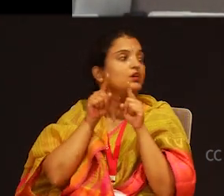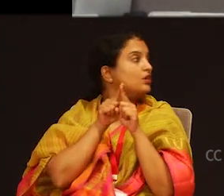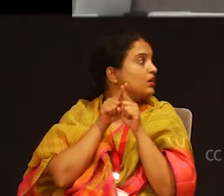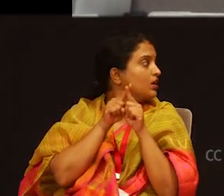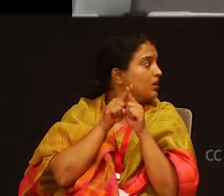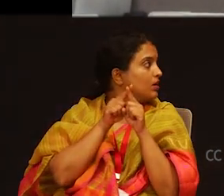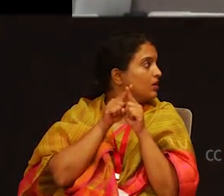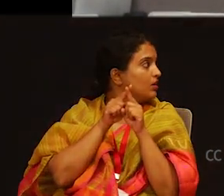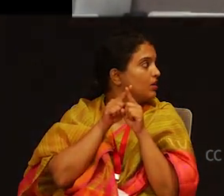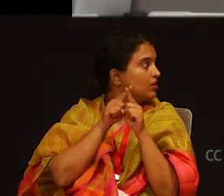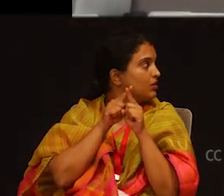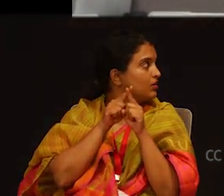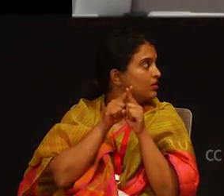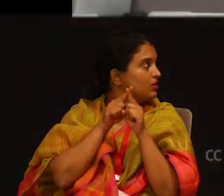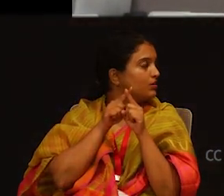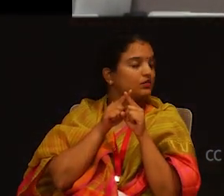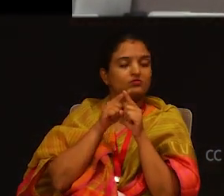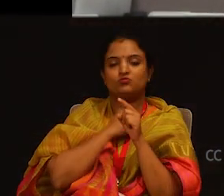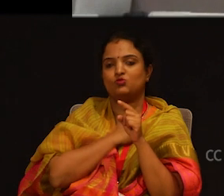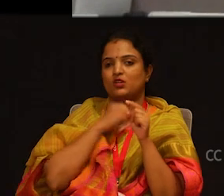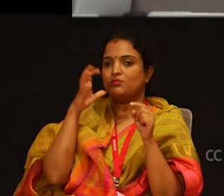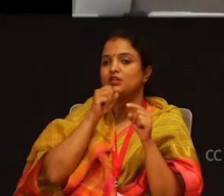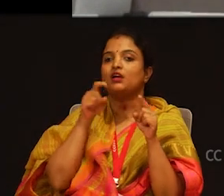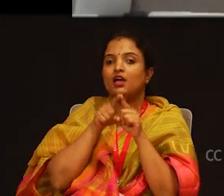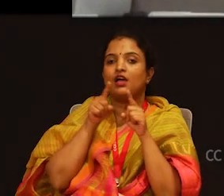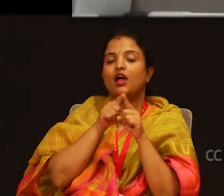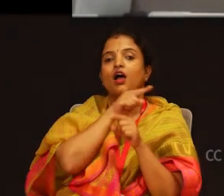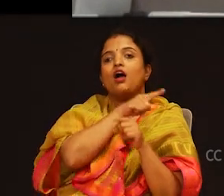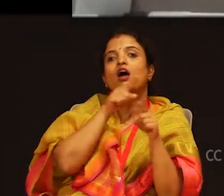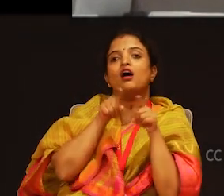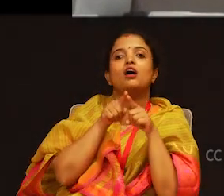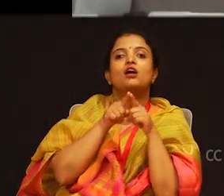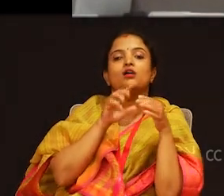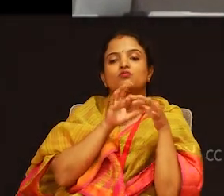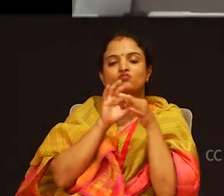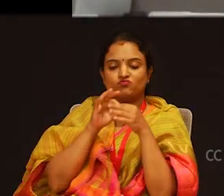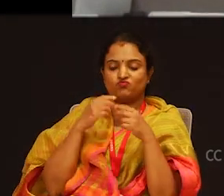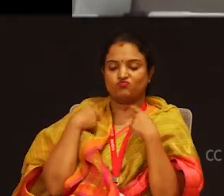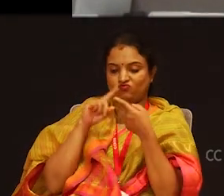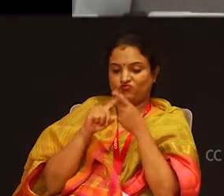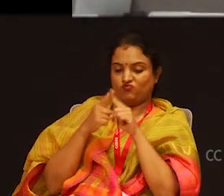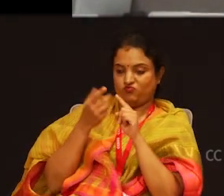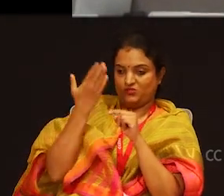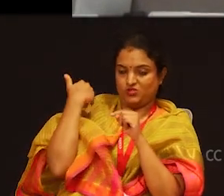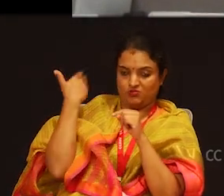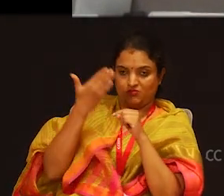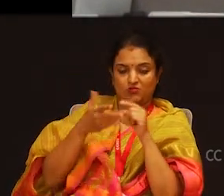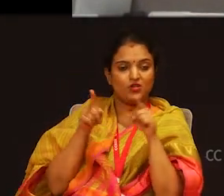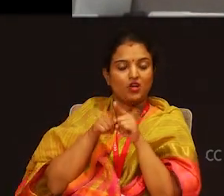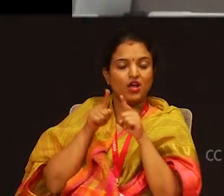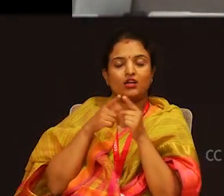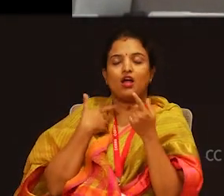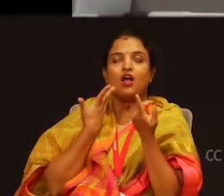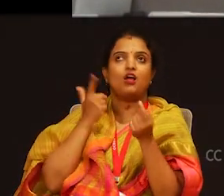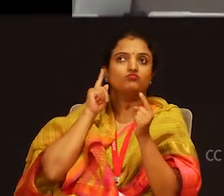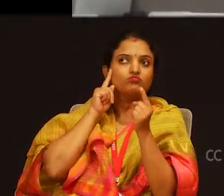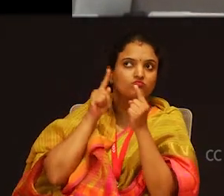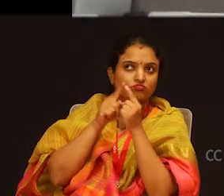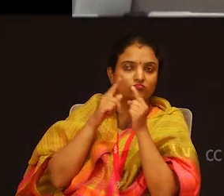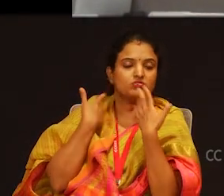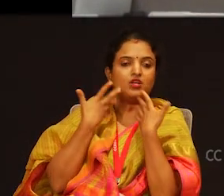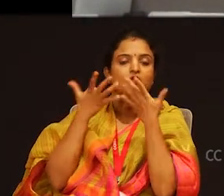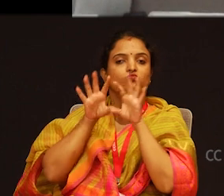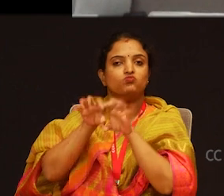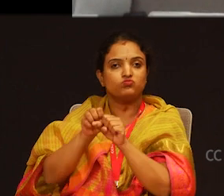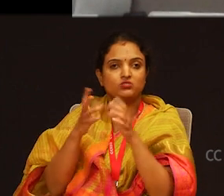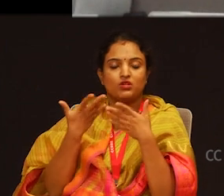with you. Dr. Lou Falick will be presenting a lot of the good theory and history behind the approach that we both so